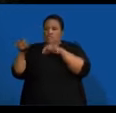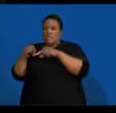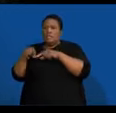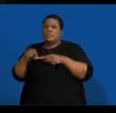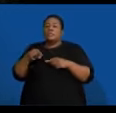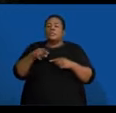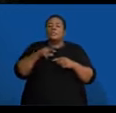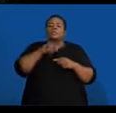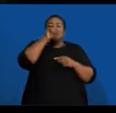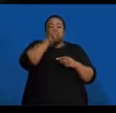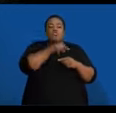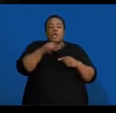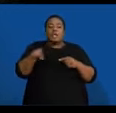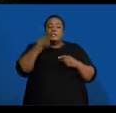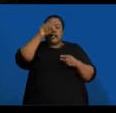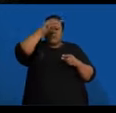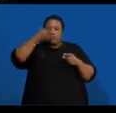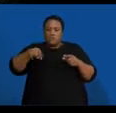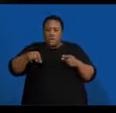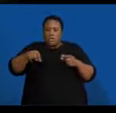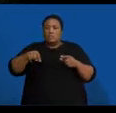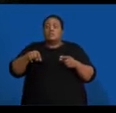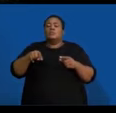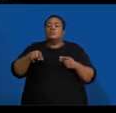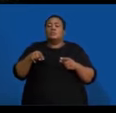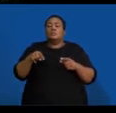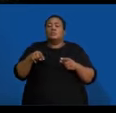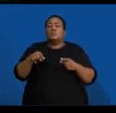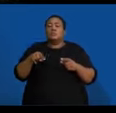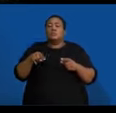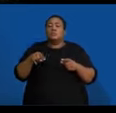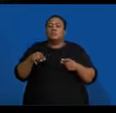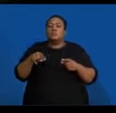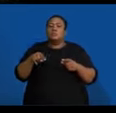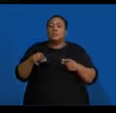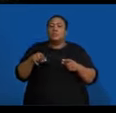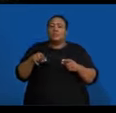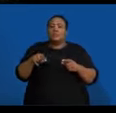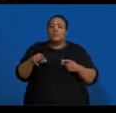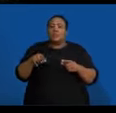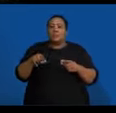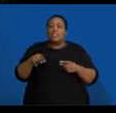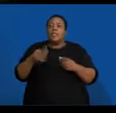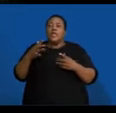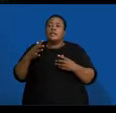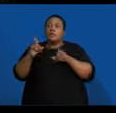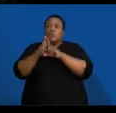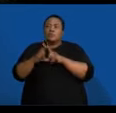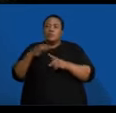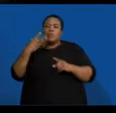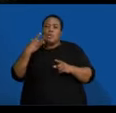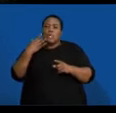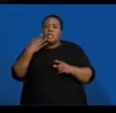right-angled triangle. So when it's a right-angled triangle, and when it is a